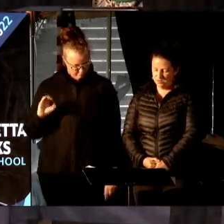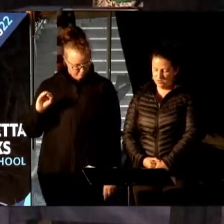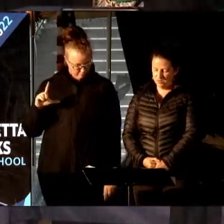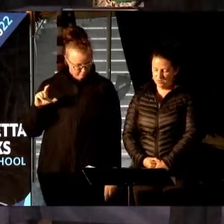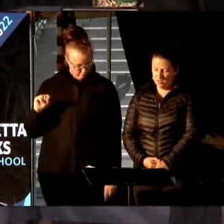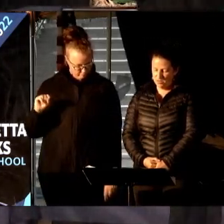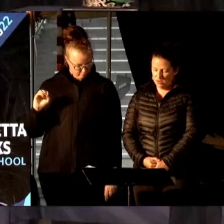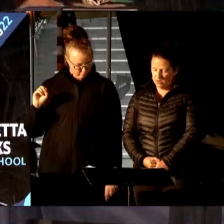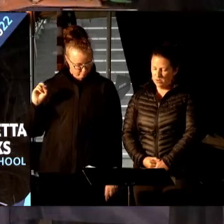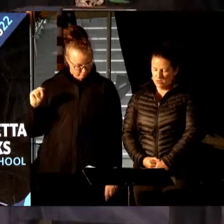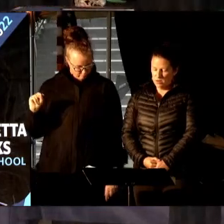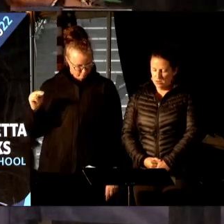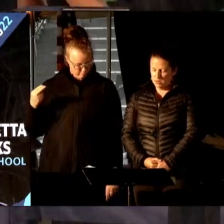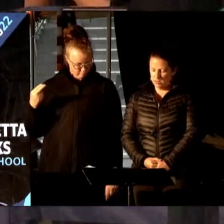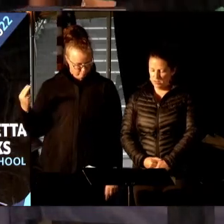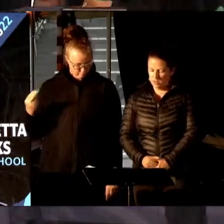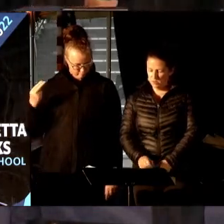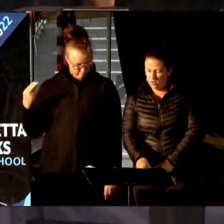Colton Hess.